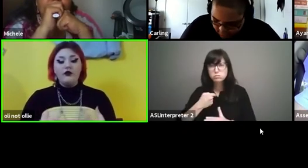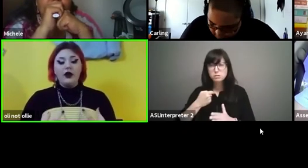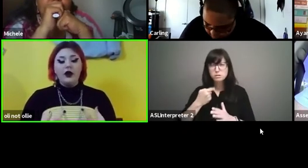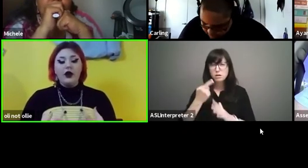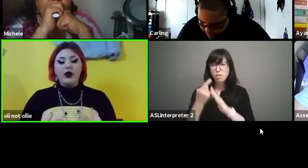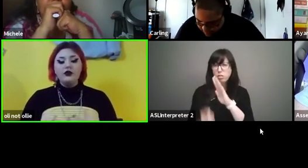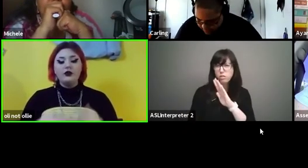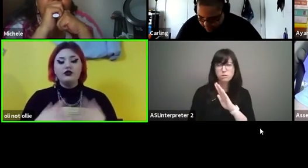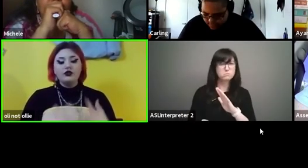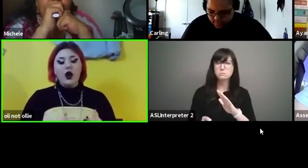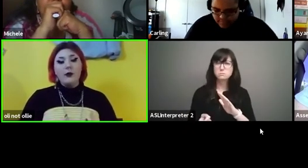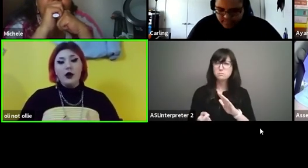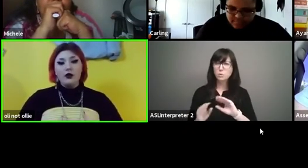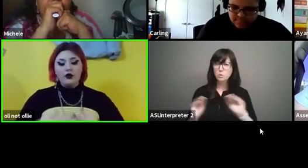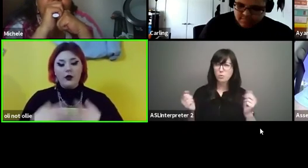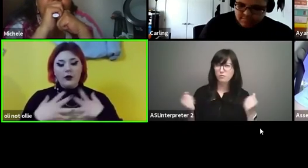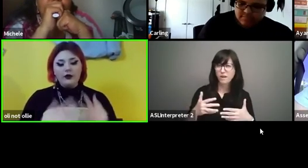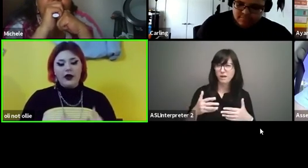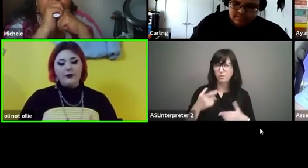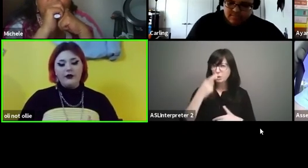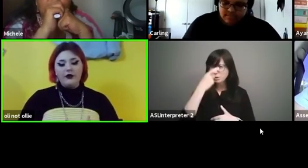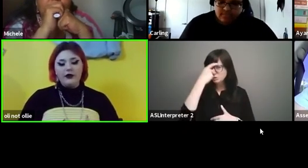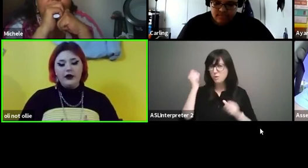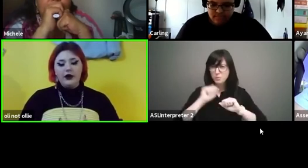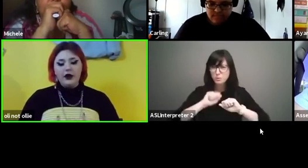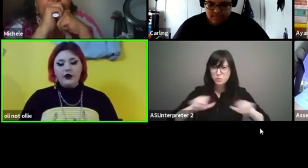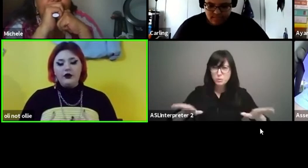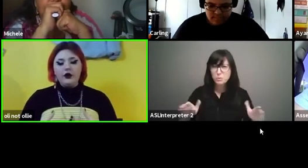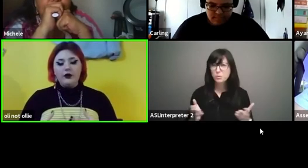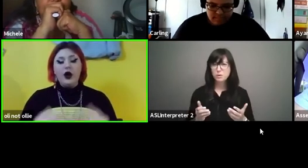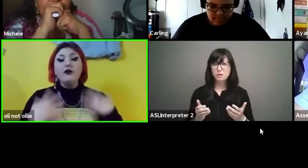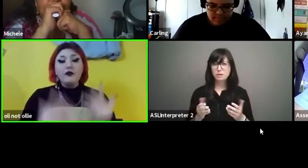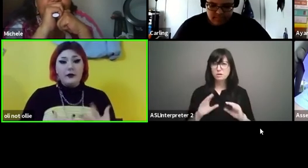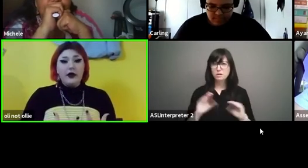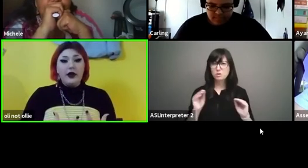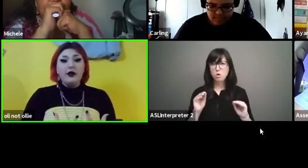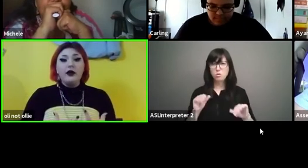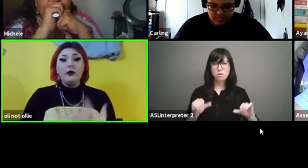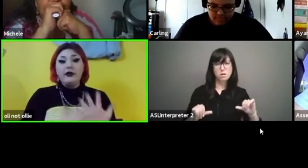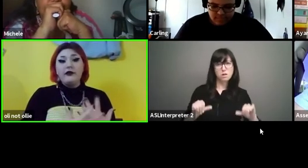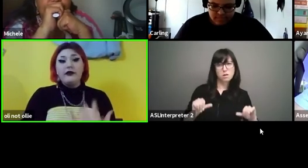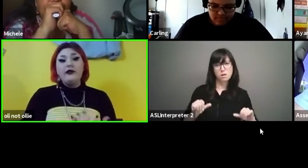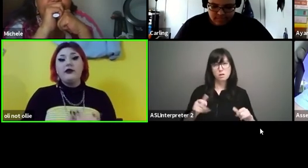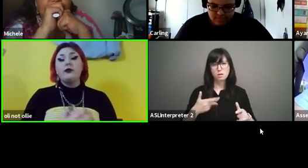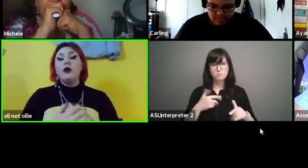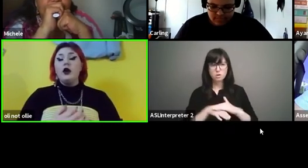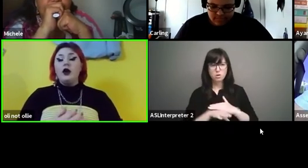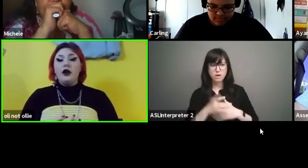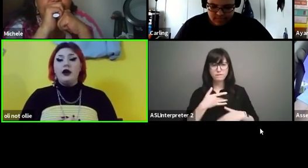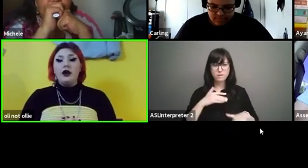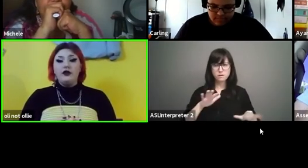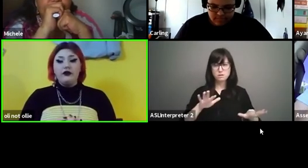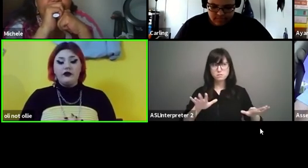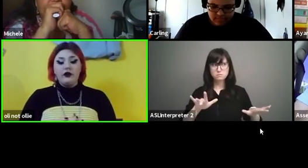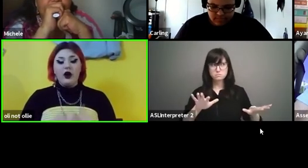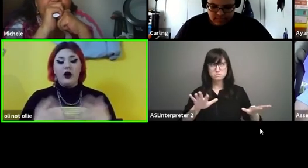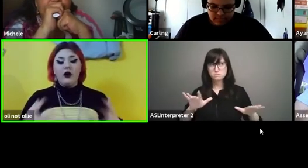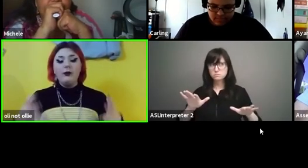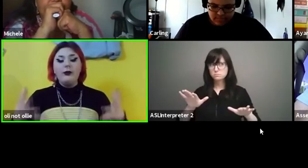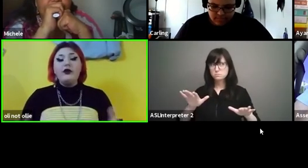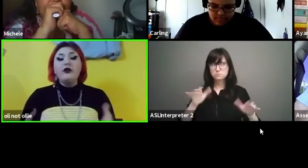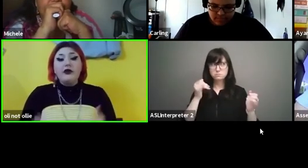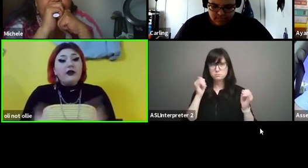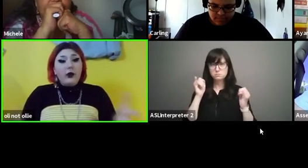No fear, no trauma, no unreliability, no unfamiliarity with the system. It's